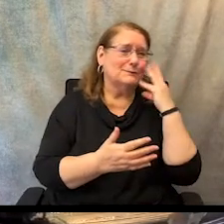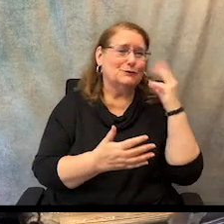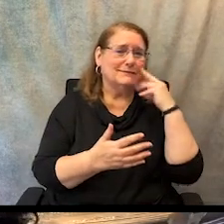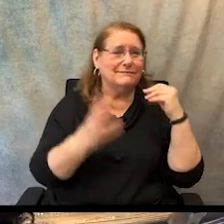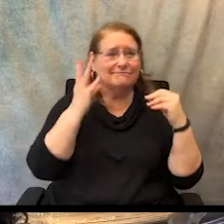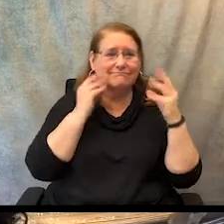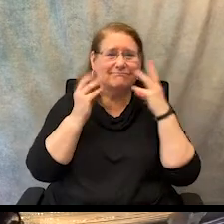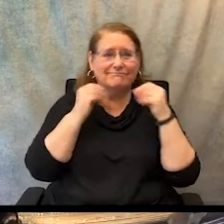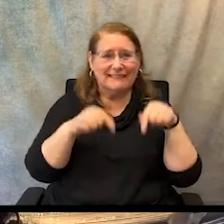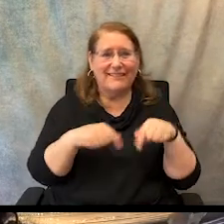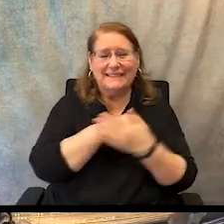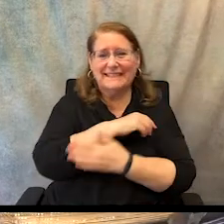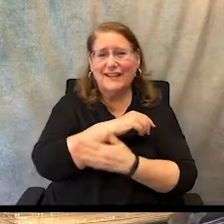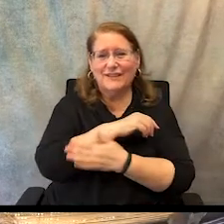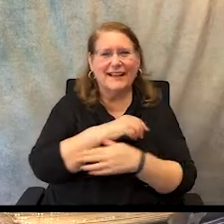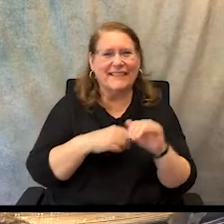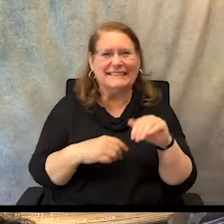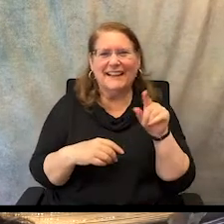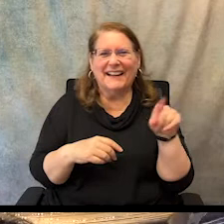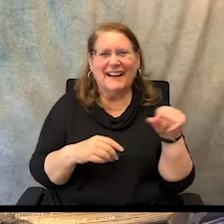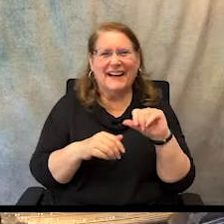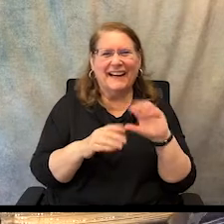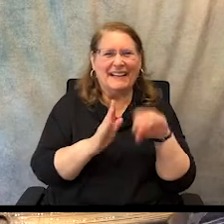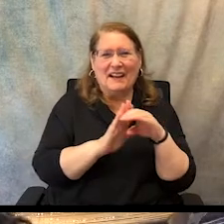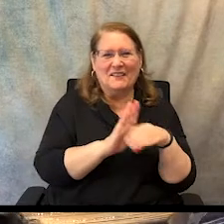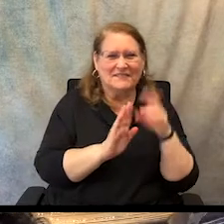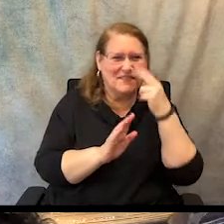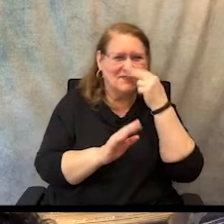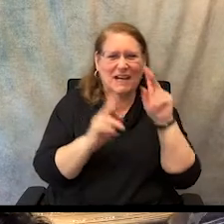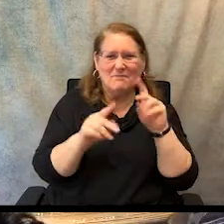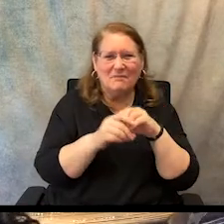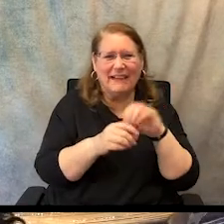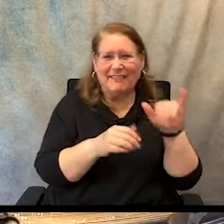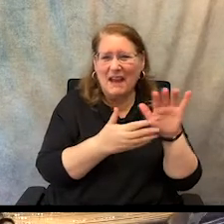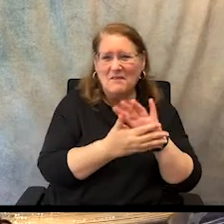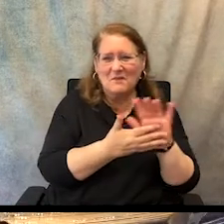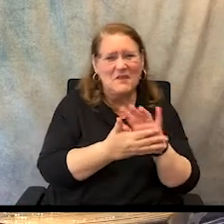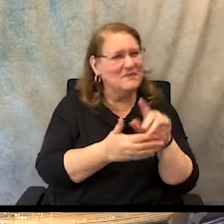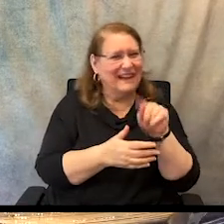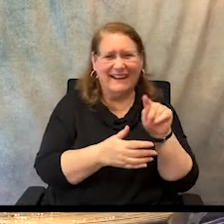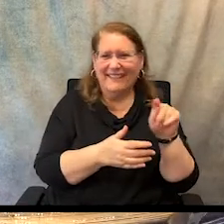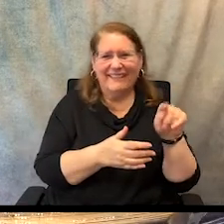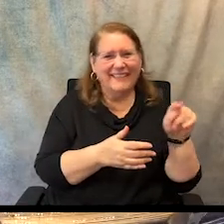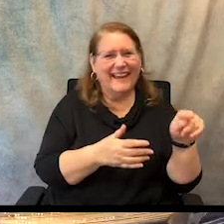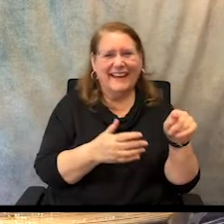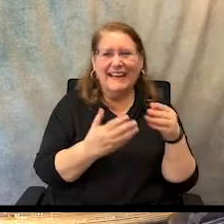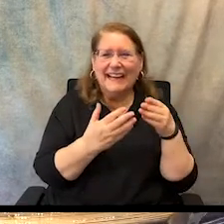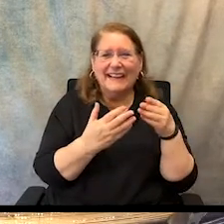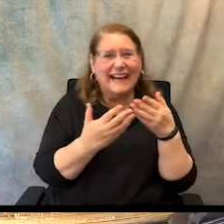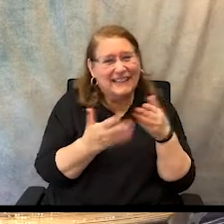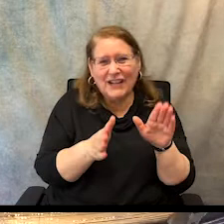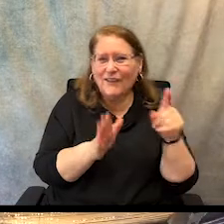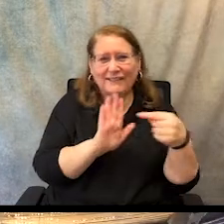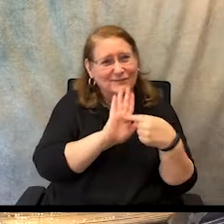this country, in this society, you know. These small figures, these funny figures which they are in the movie, it's in